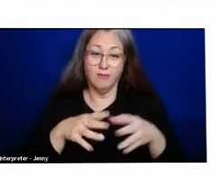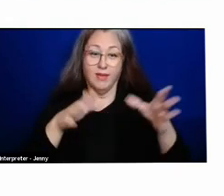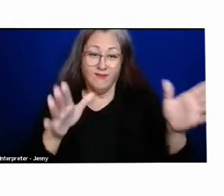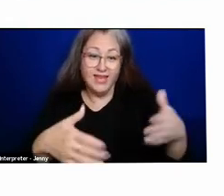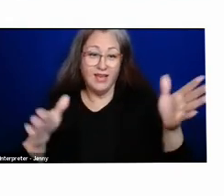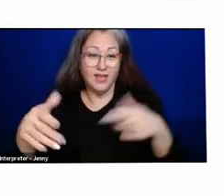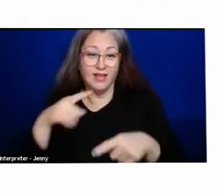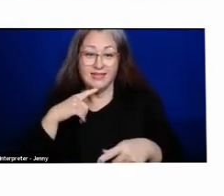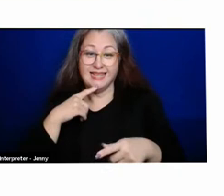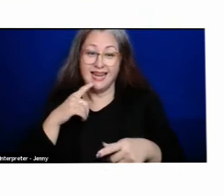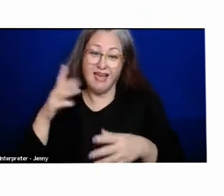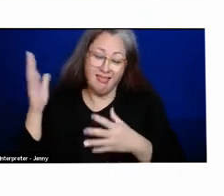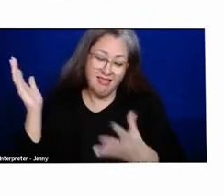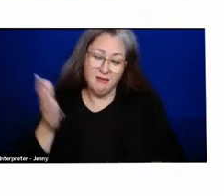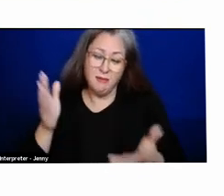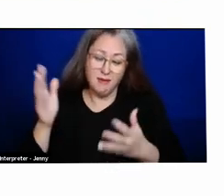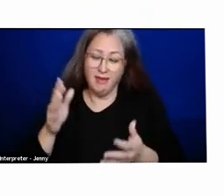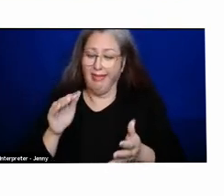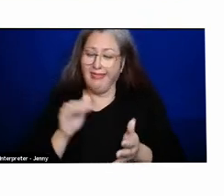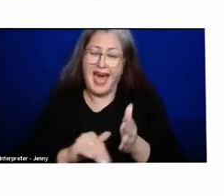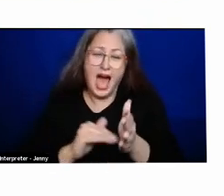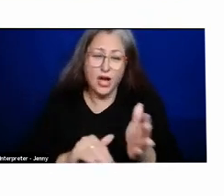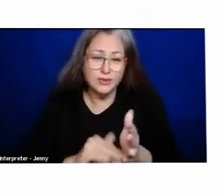bales of clothes coming in and out every week.